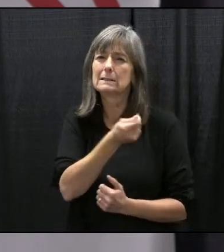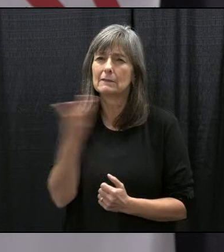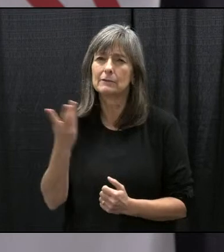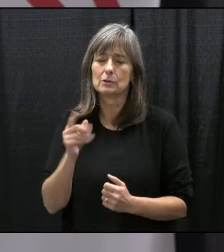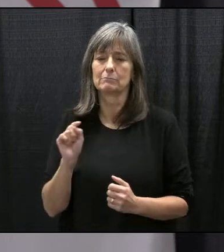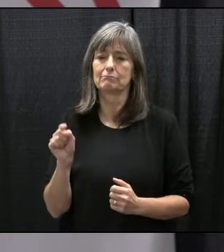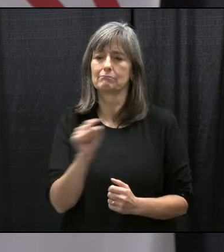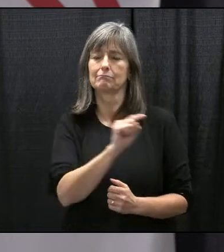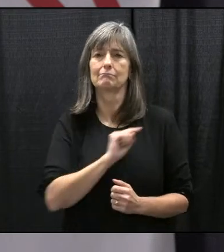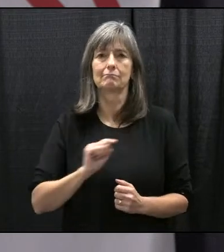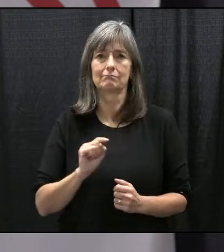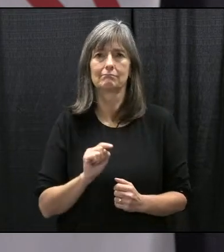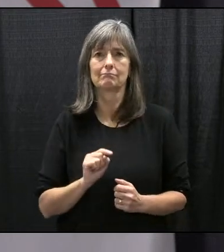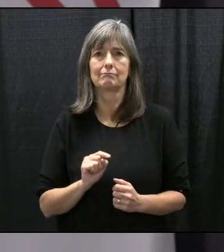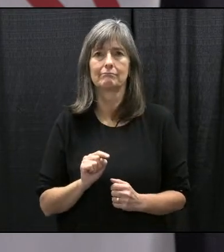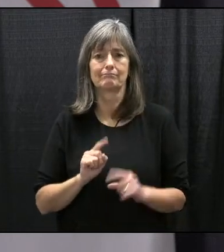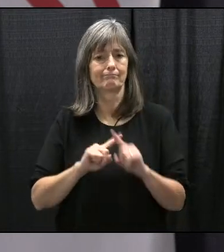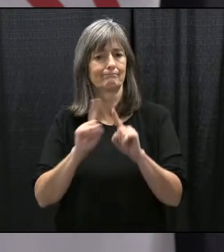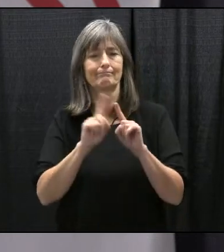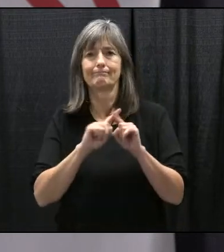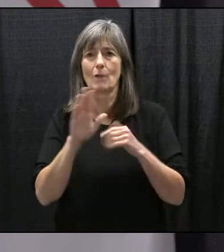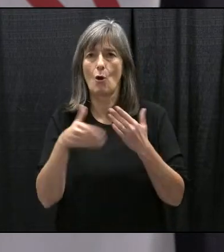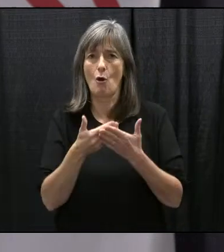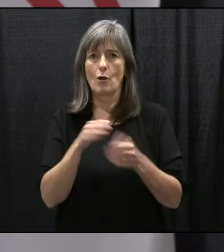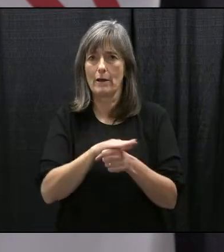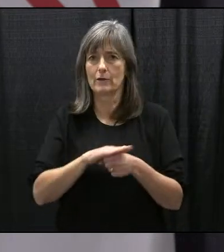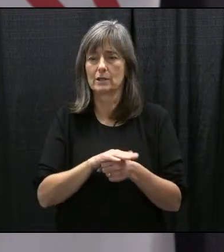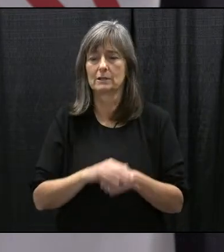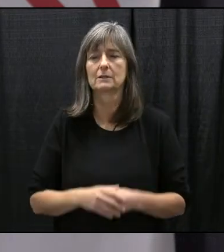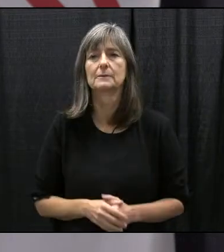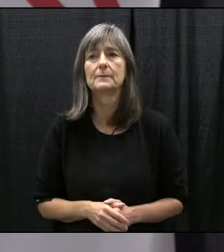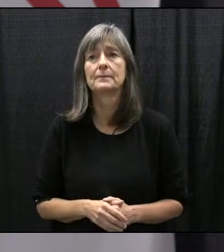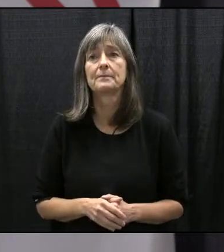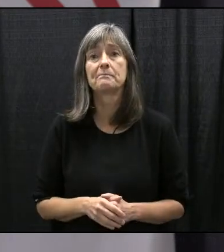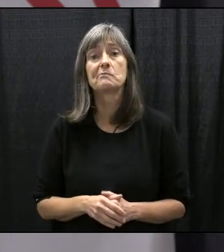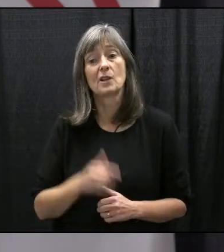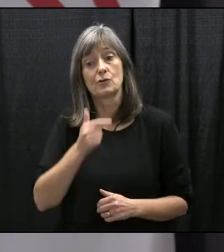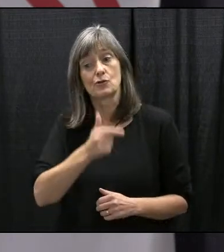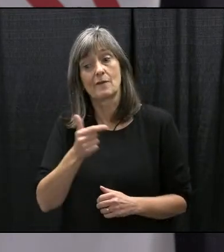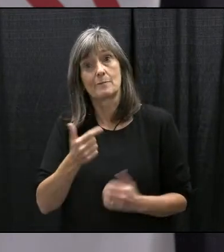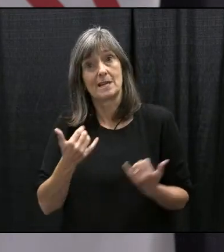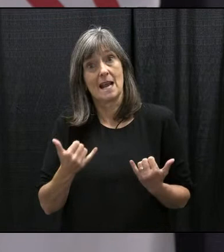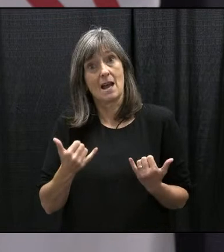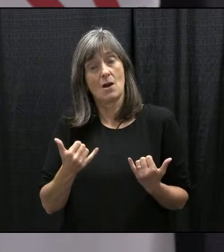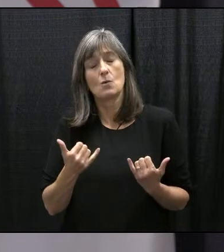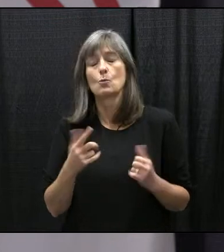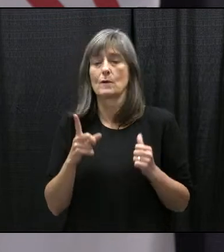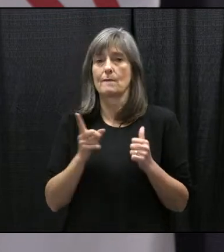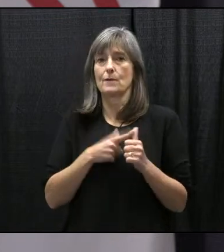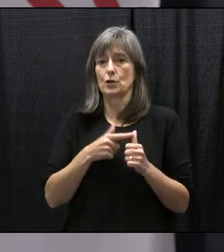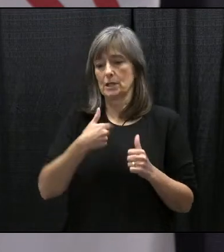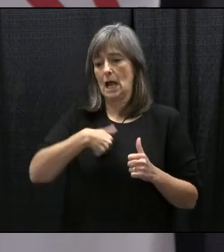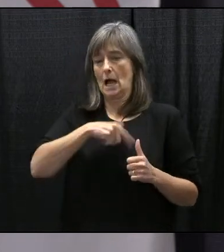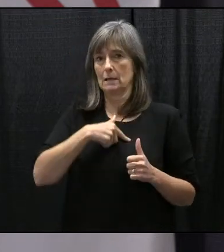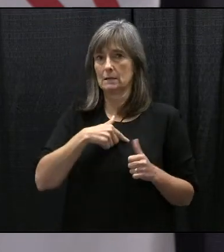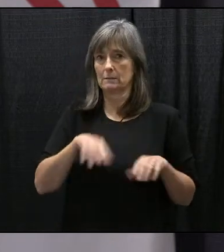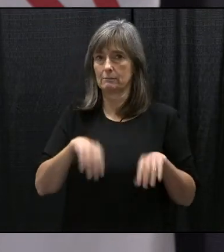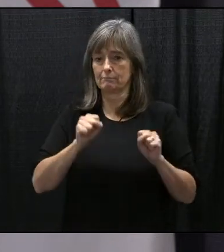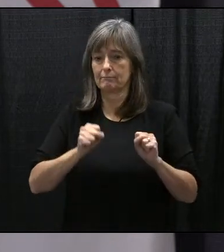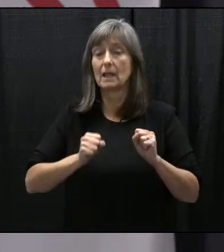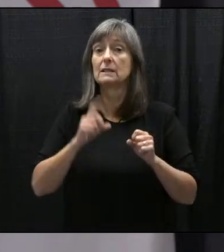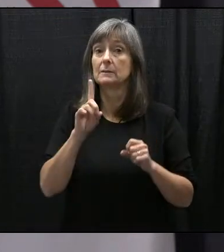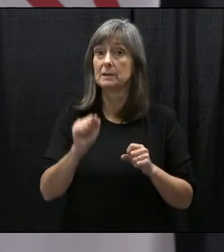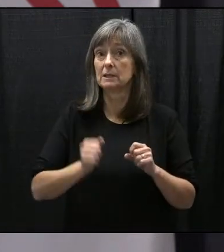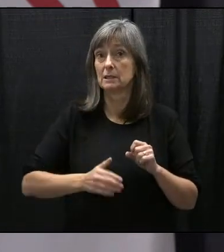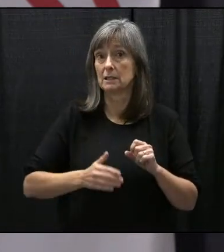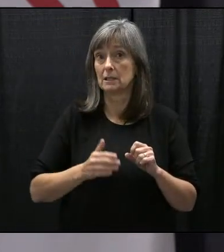our society, all sectors, and what we will be doing as a government, lead by example. So we will be developing